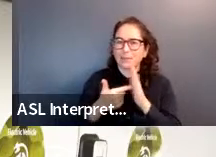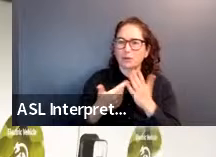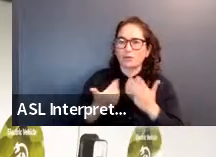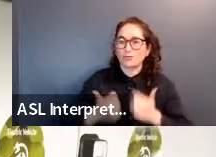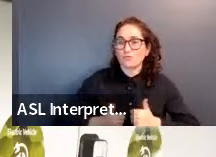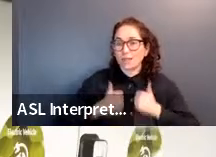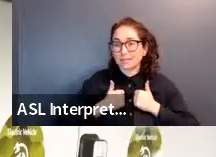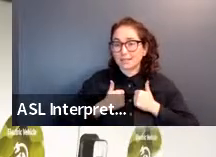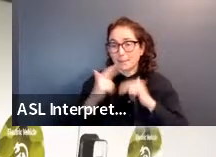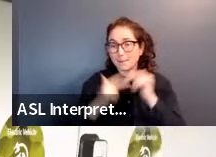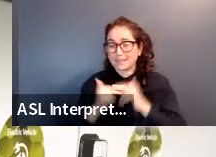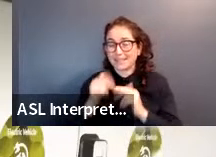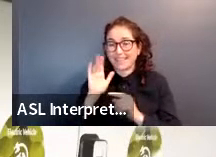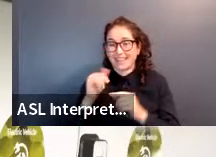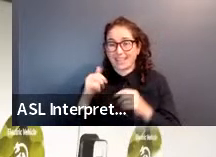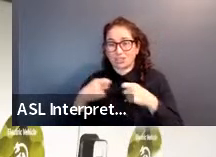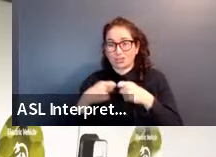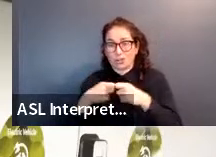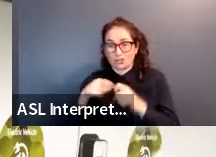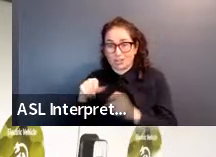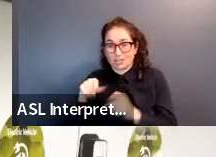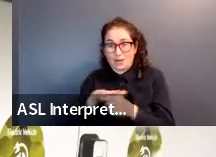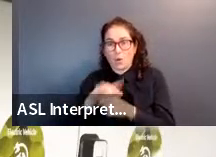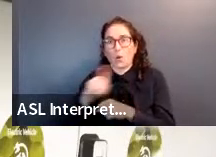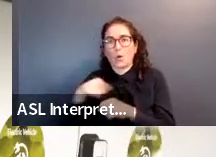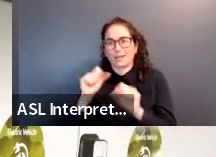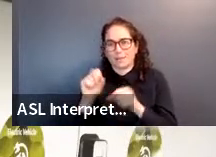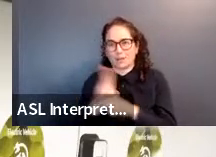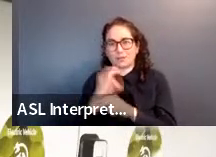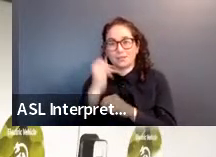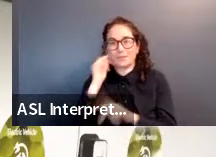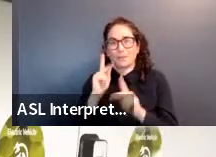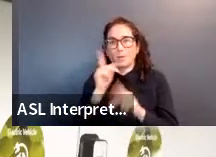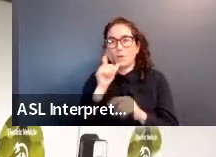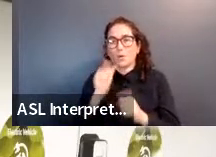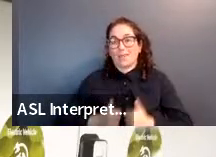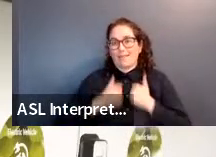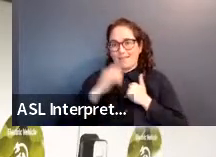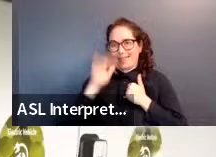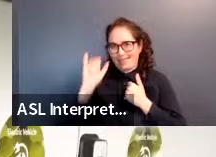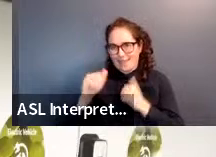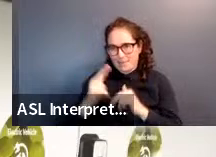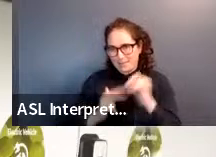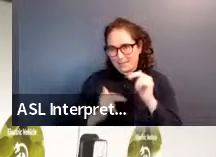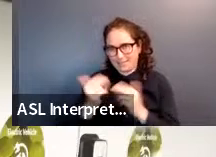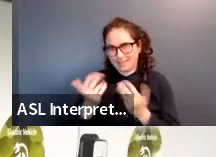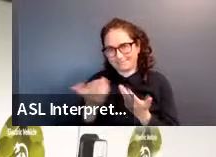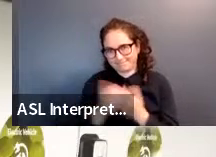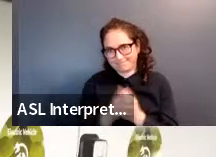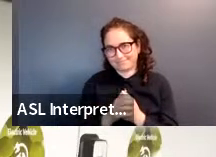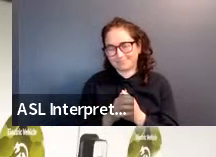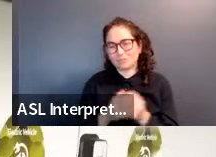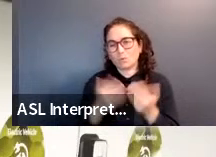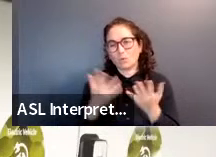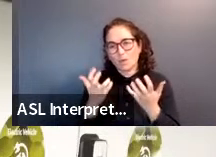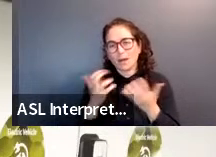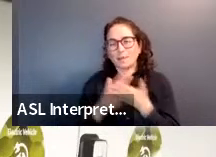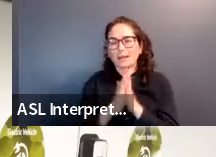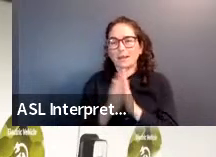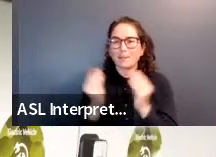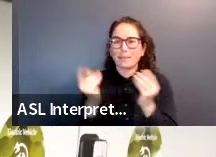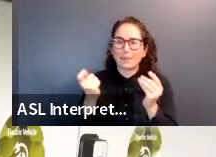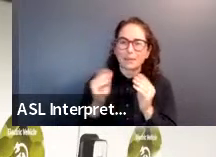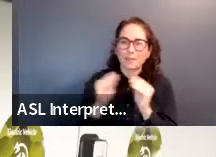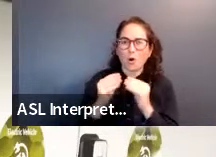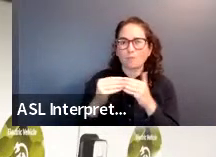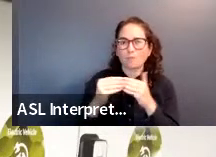that EV charging infrastructure can only be used by residents of the building. We're looking at loosening this up so that if a building